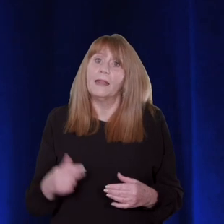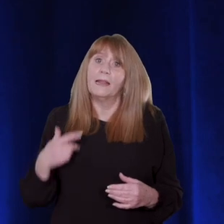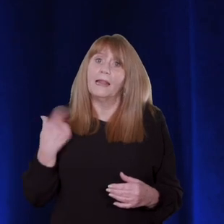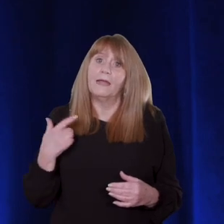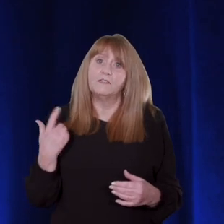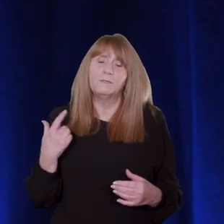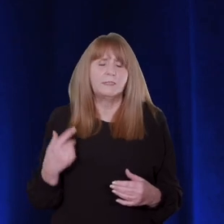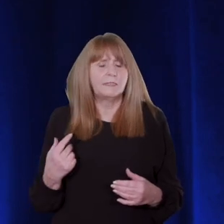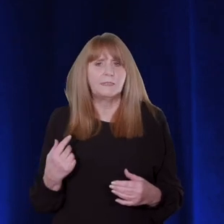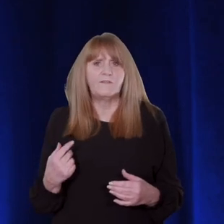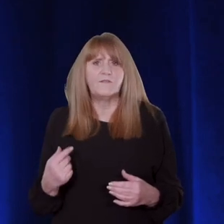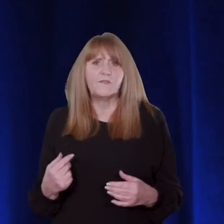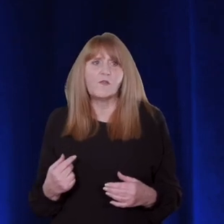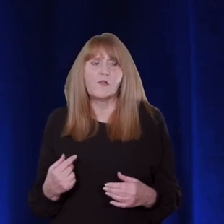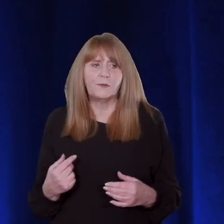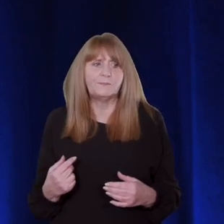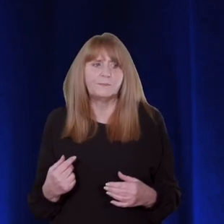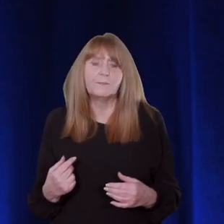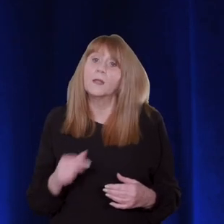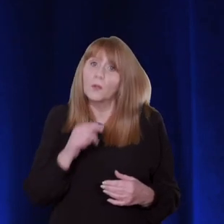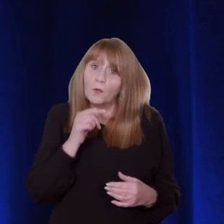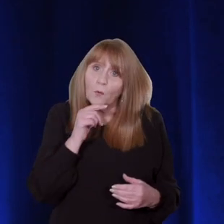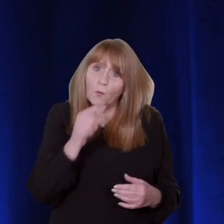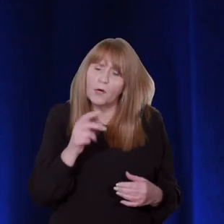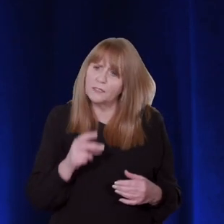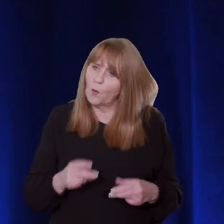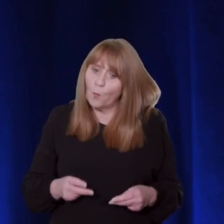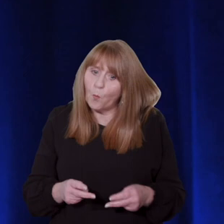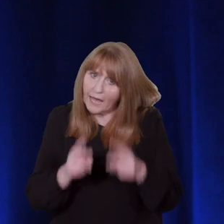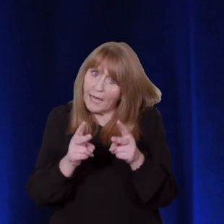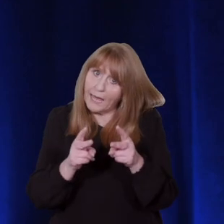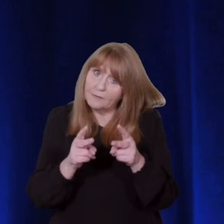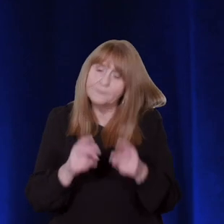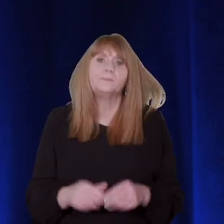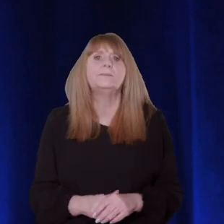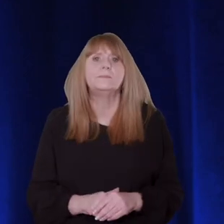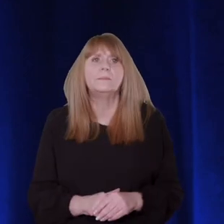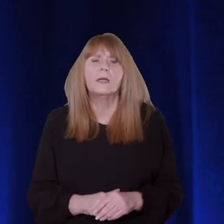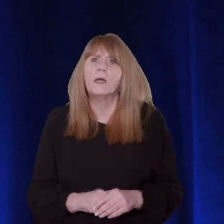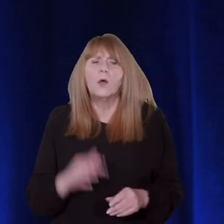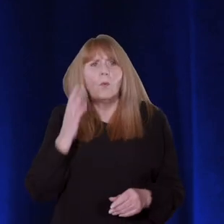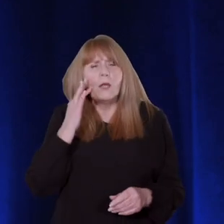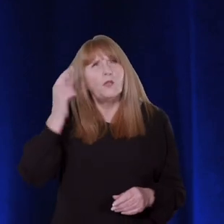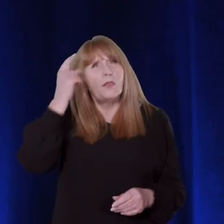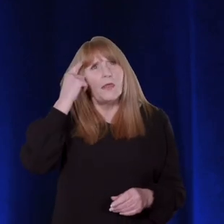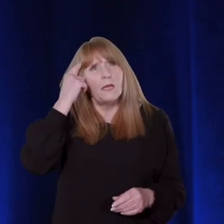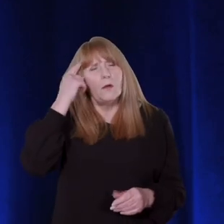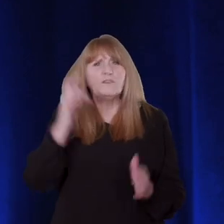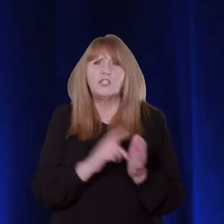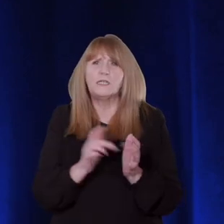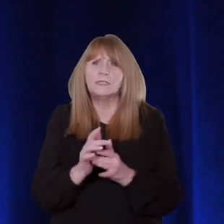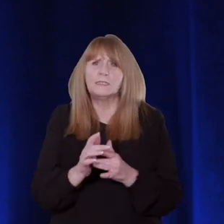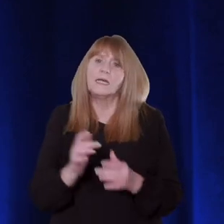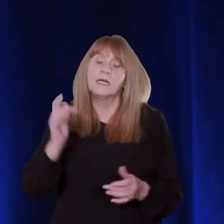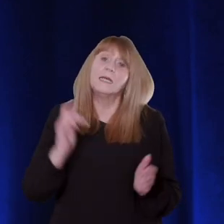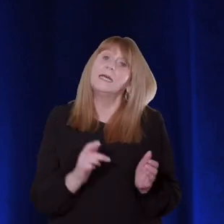bring us back for a second though to this word way. Because, you know, when you think of Jesus, he takes us all the way. And in